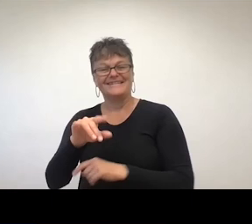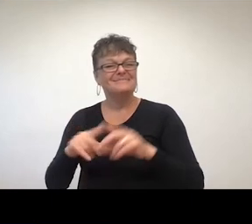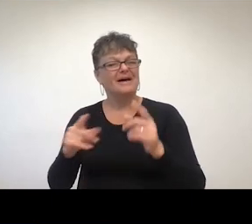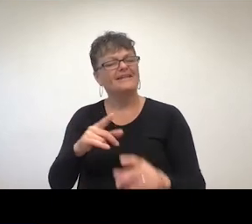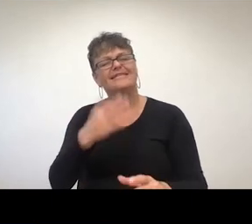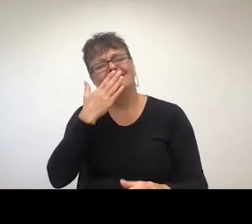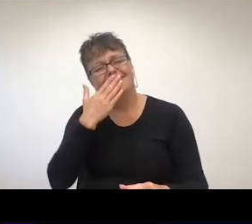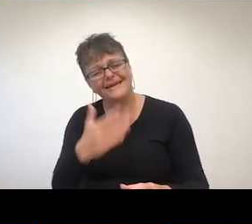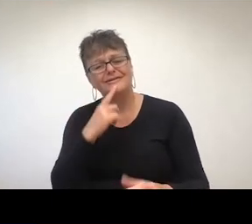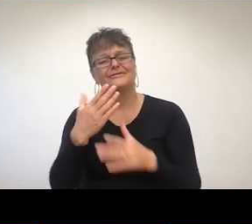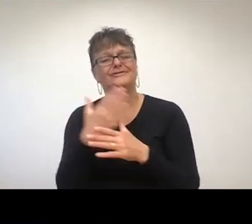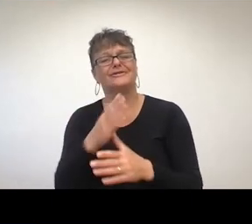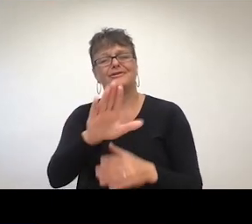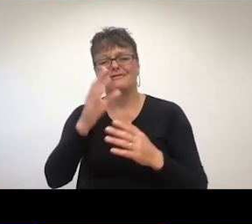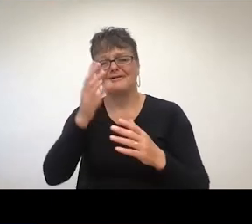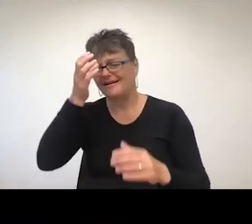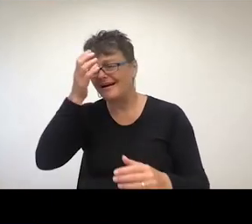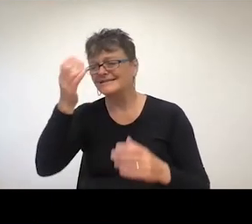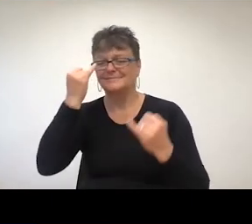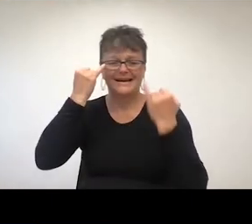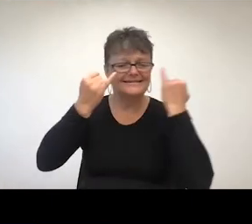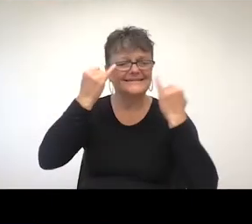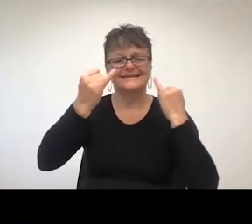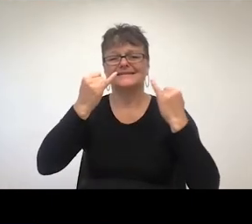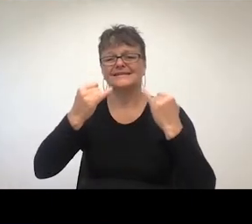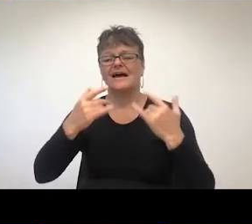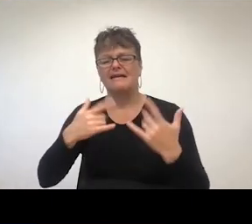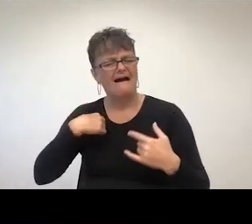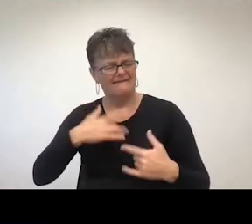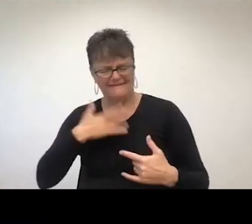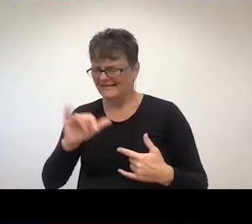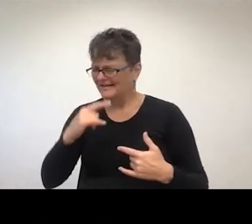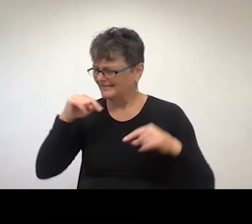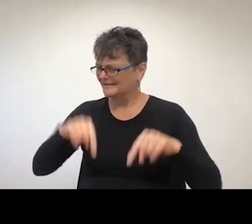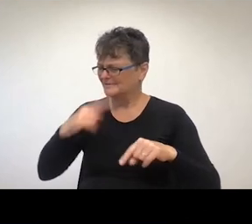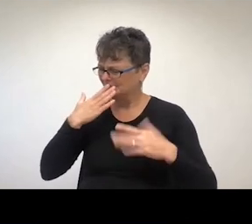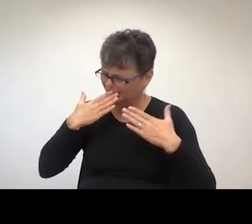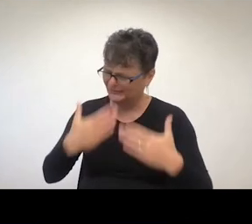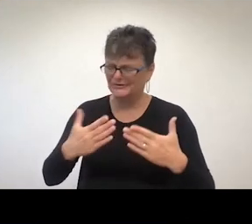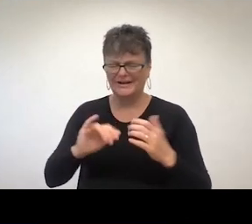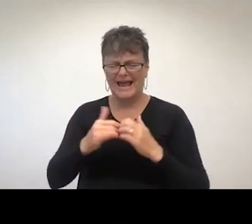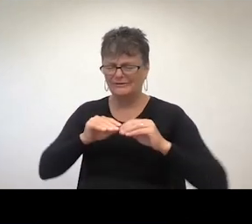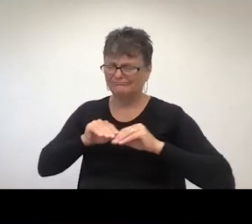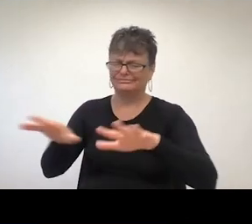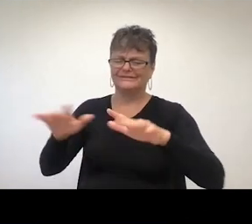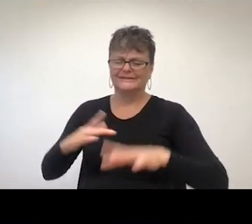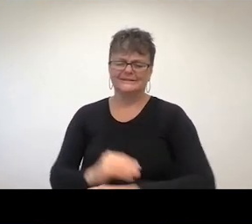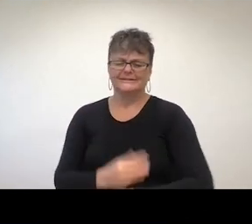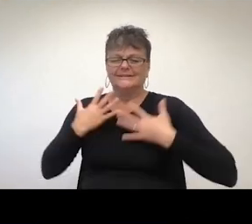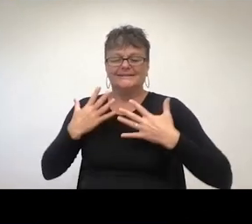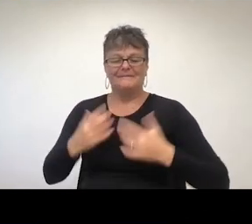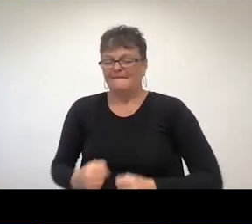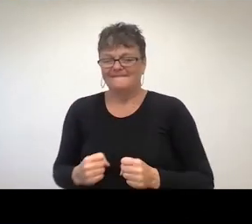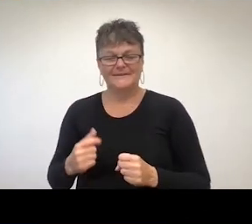with our community today. It was really such a wonderful, energizing way to start off the school year. I know I'm feeling invigorated and